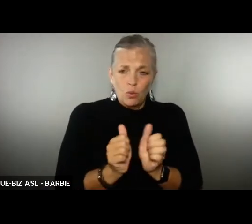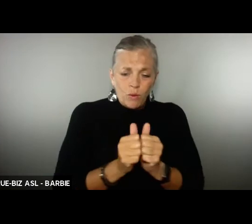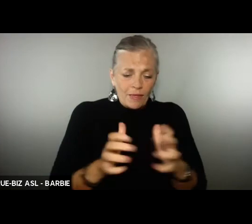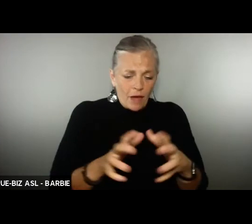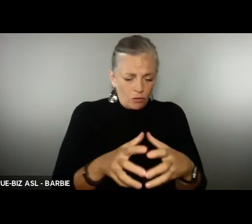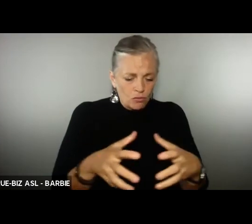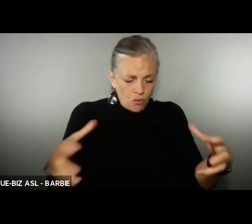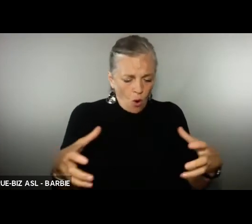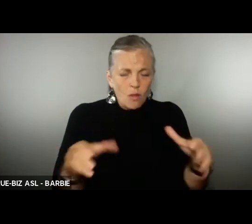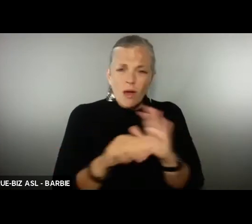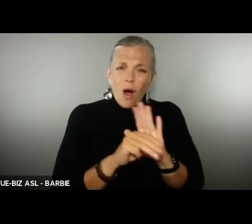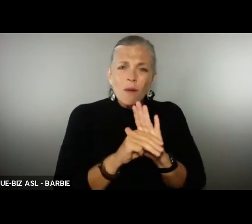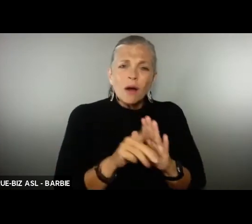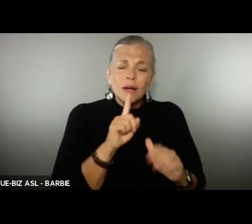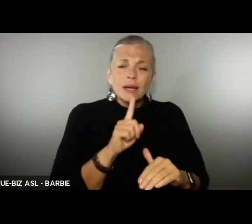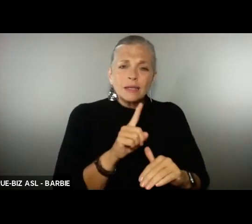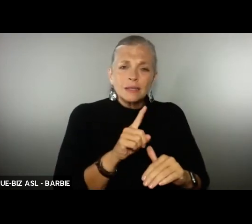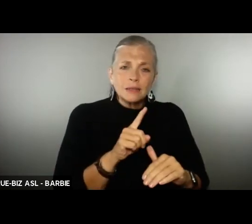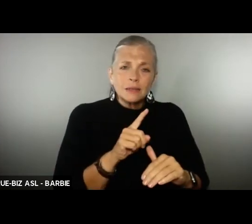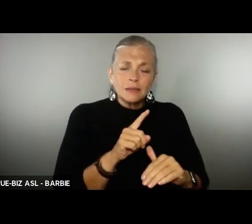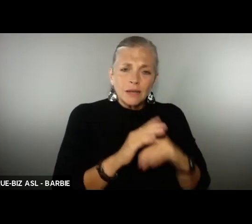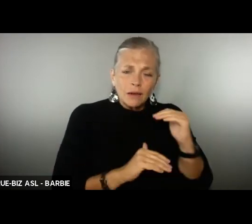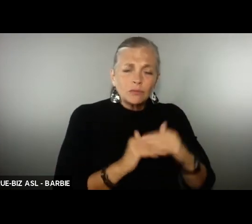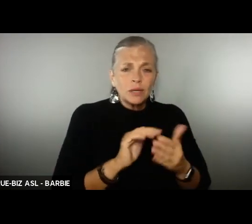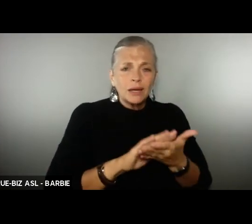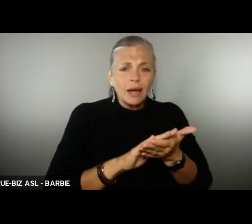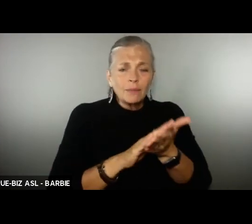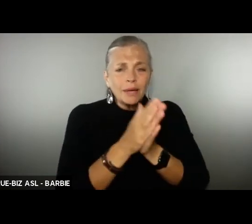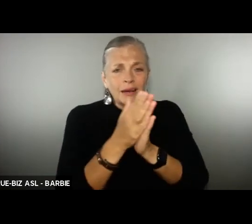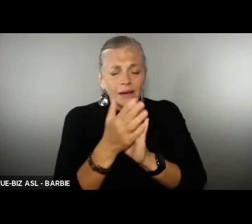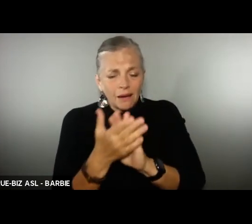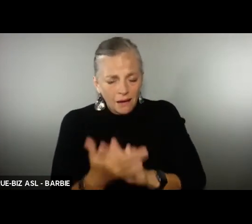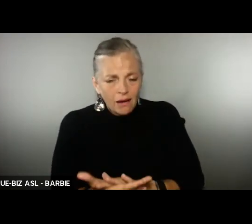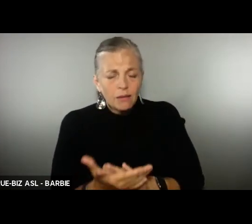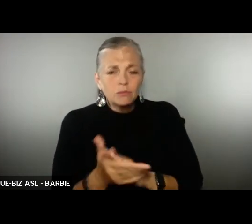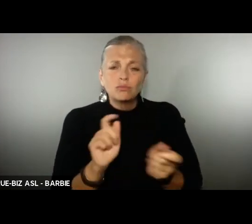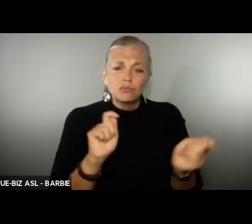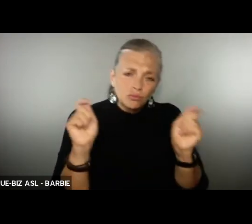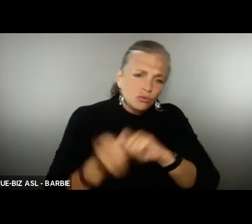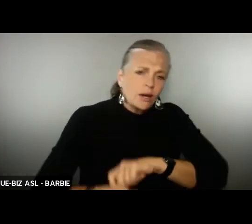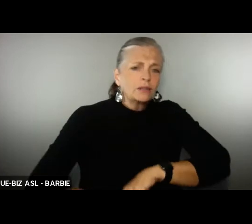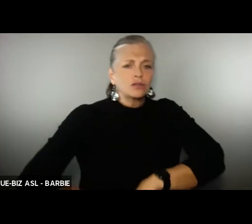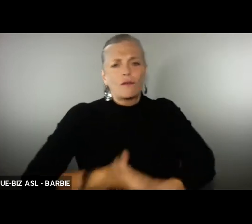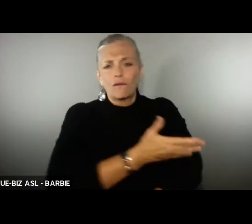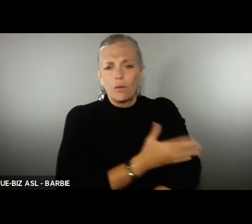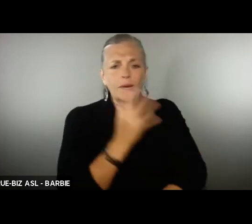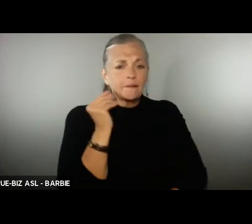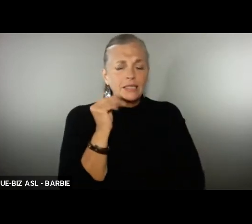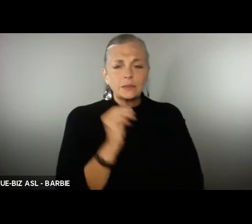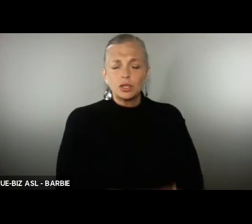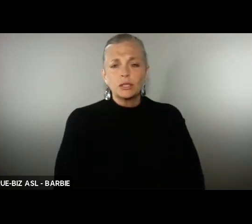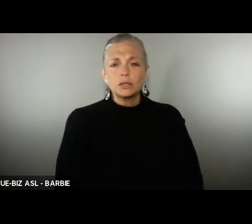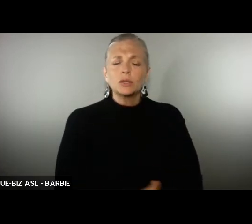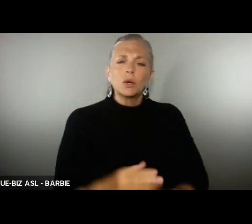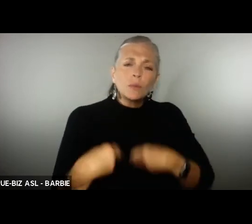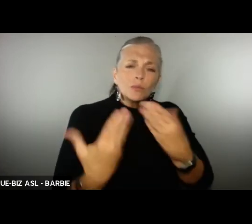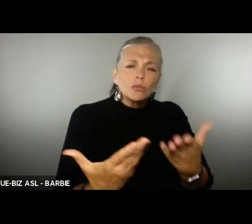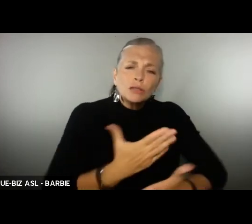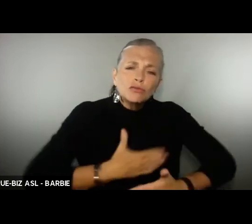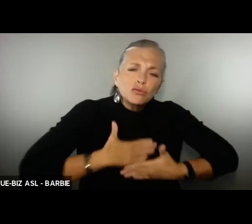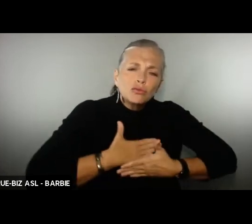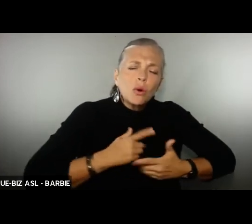not always comfortable, can lead to a transformative experience. We want to bring you joy, thought-provoking